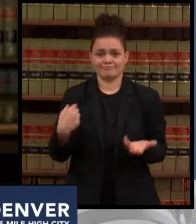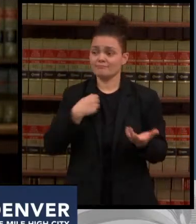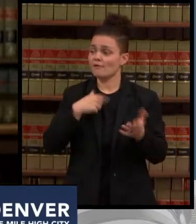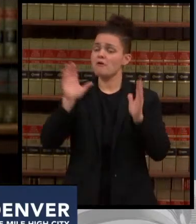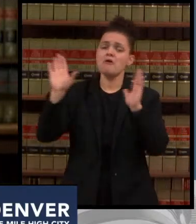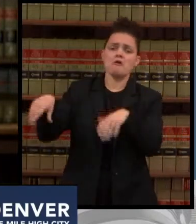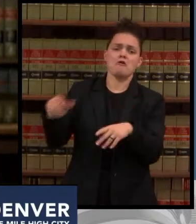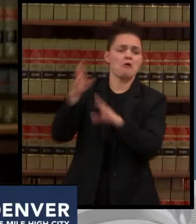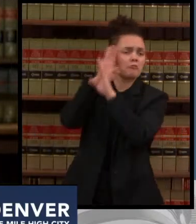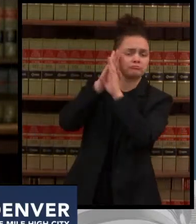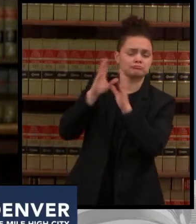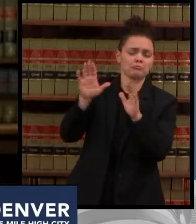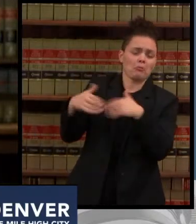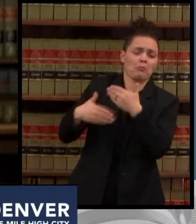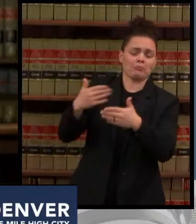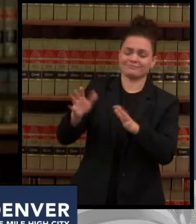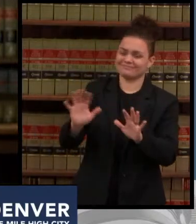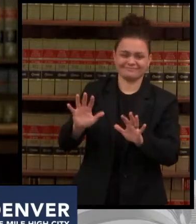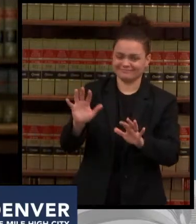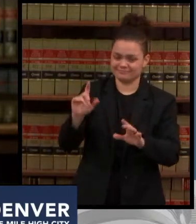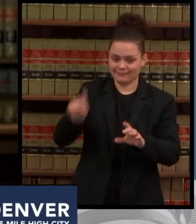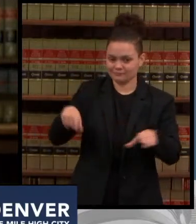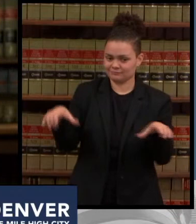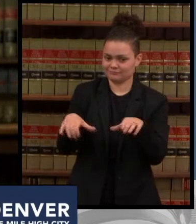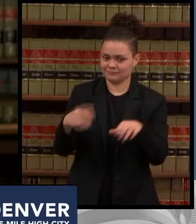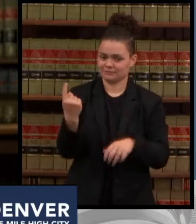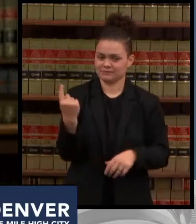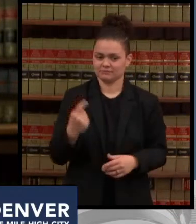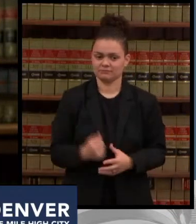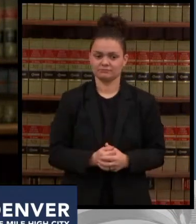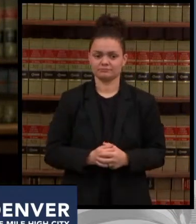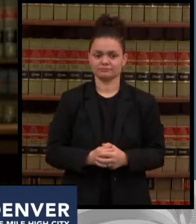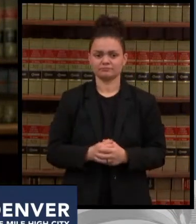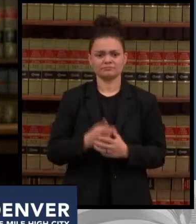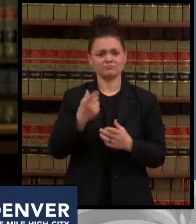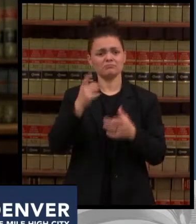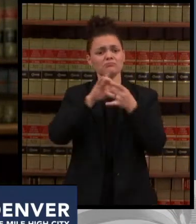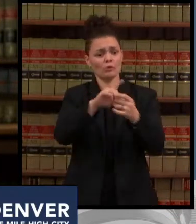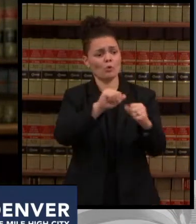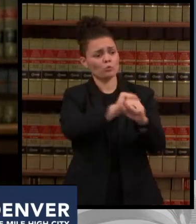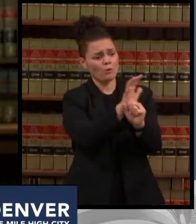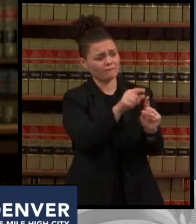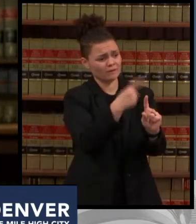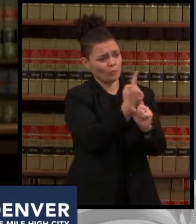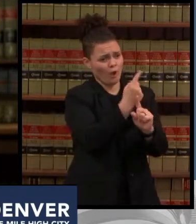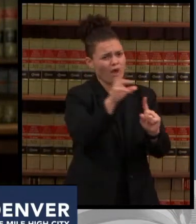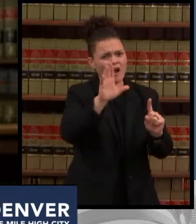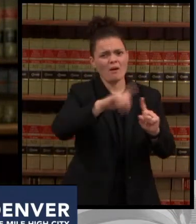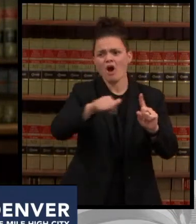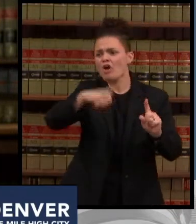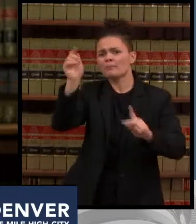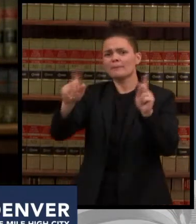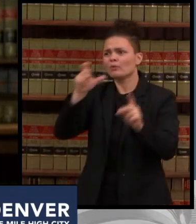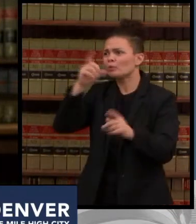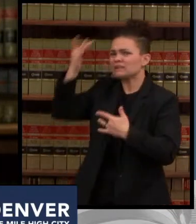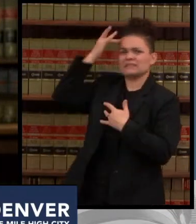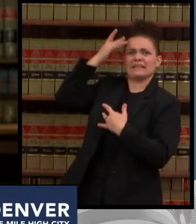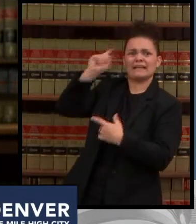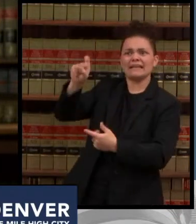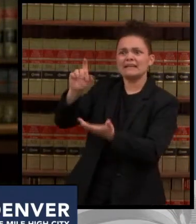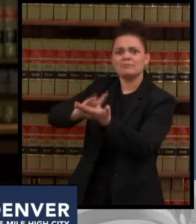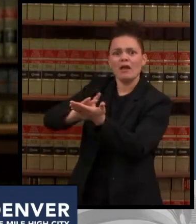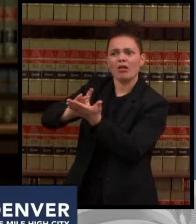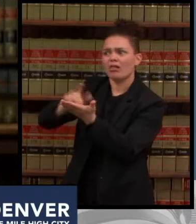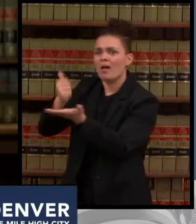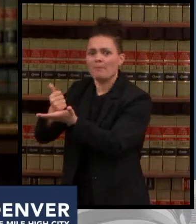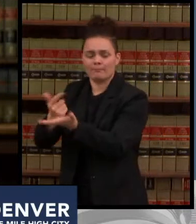folks who have other health challenges will be impacted if we arrive at that point. It's a key metric that we look at. And as a result,